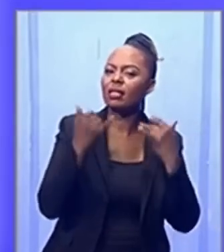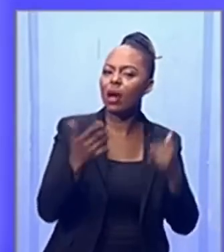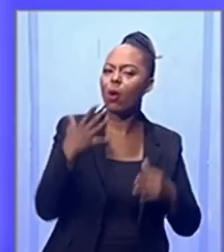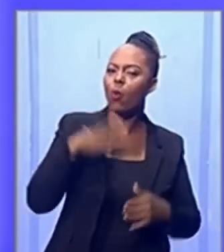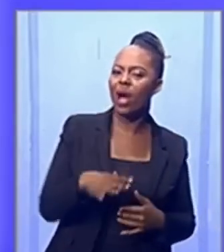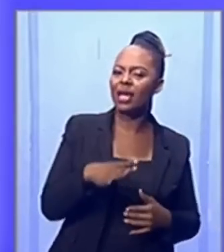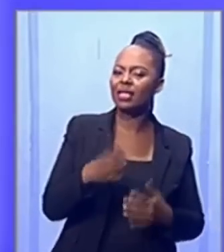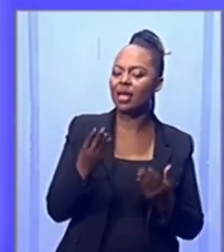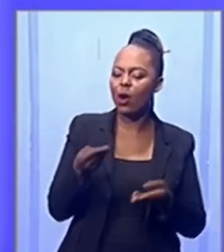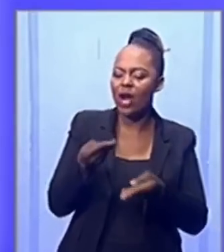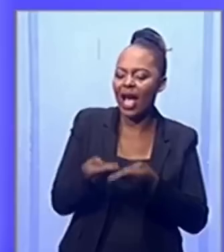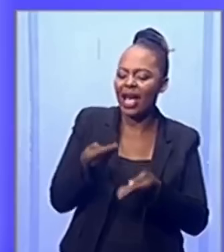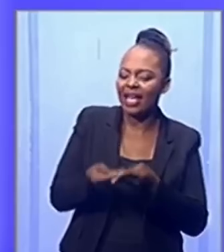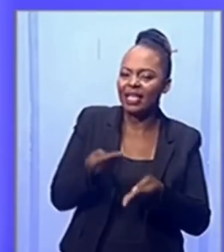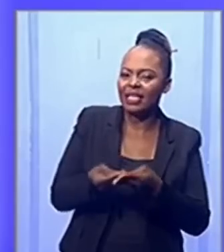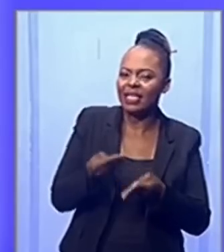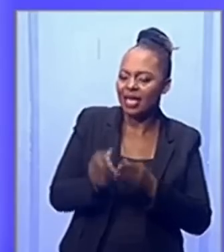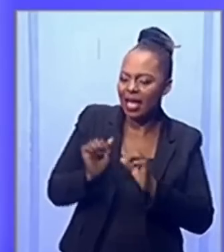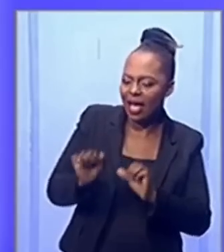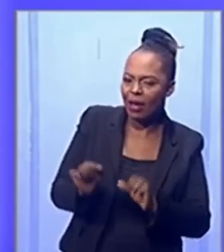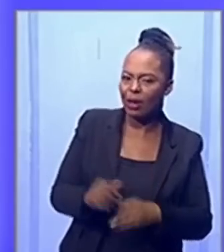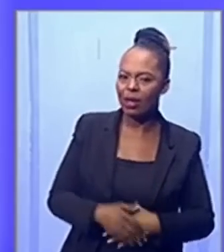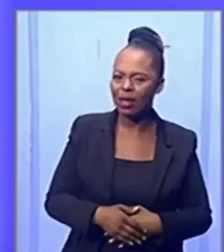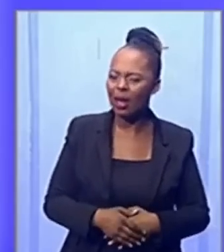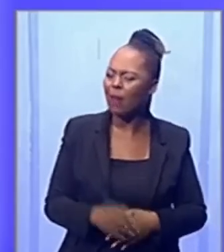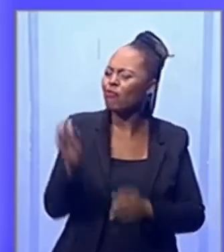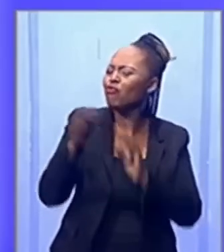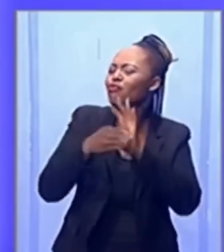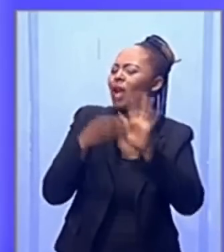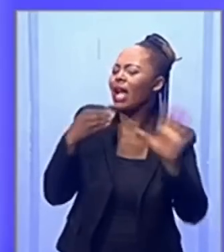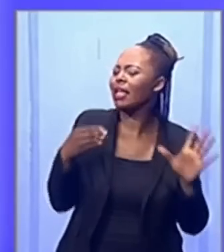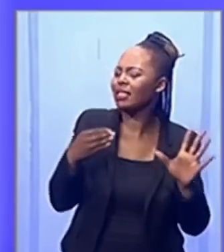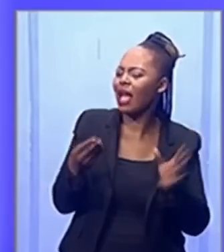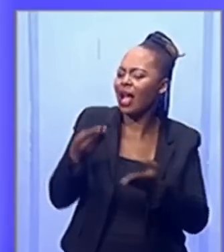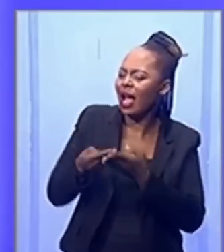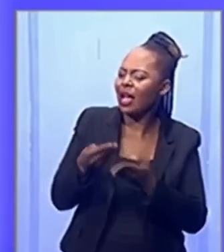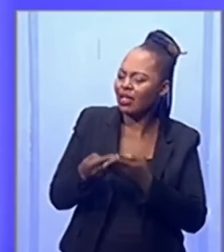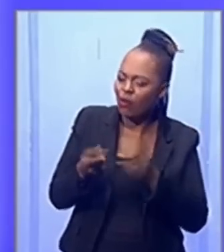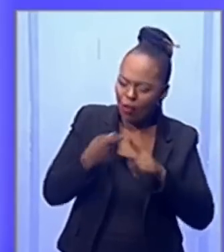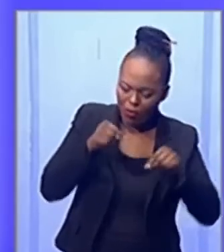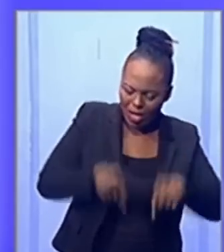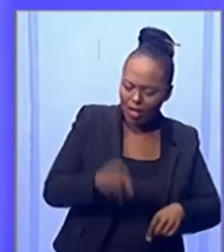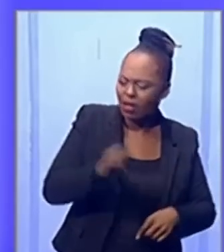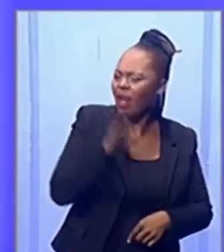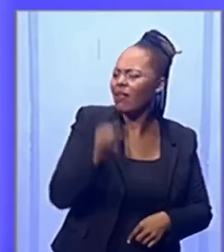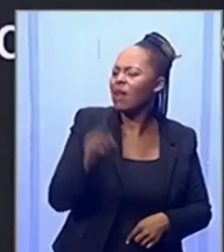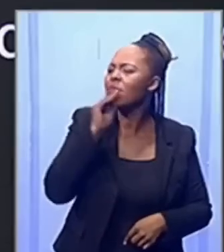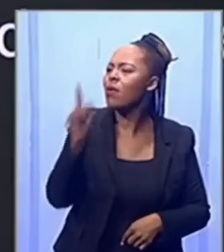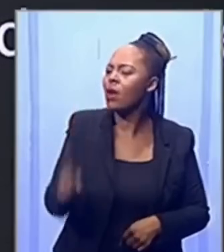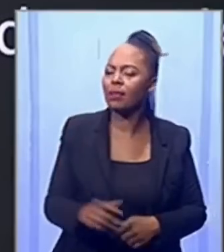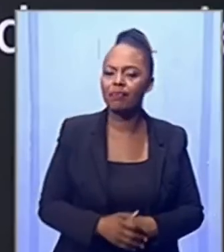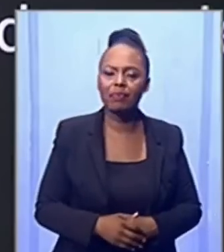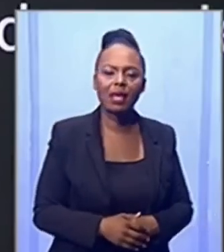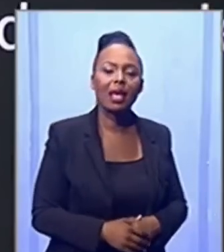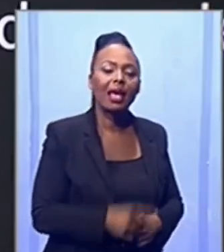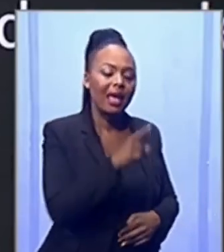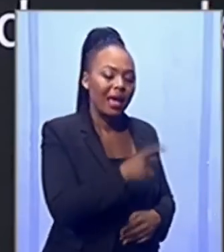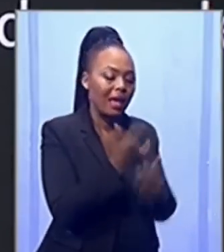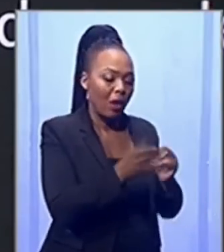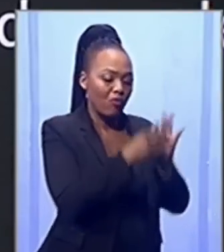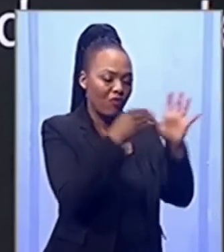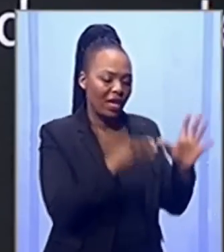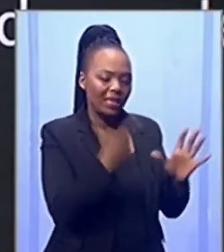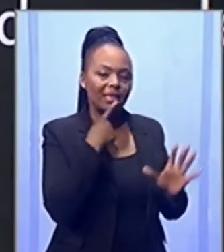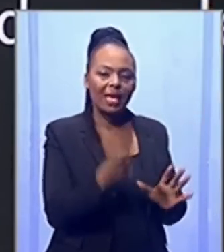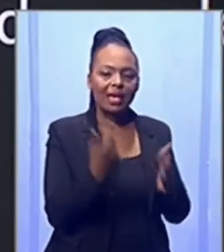yona e ka ba e bolelang gore BRICS e be le currency ya yona molemong wa Afrika Borwa? e lebelela gore bjalo ka